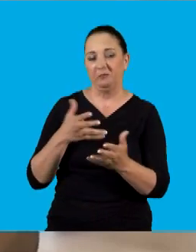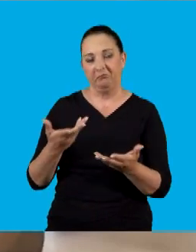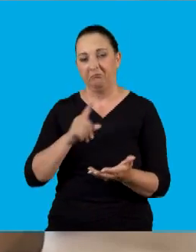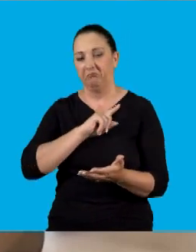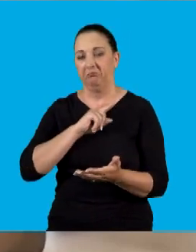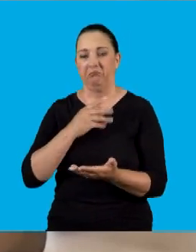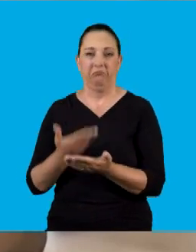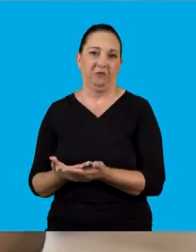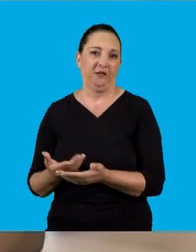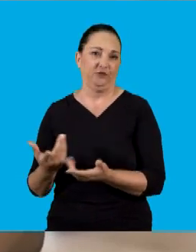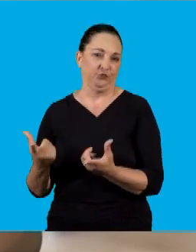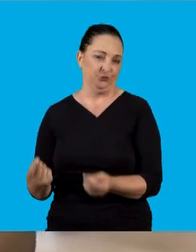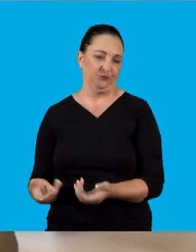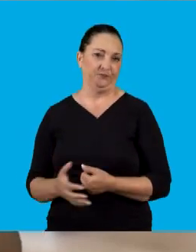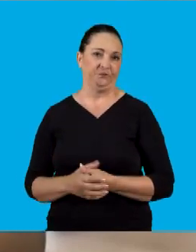their employer.